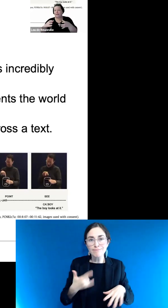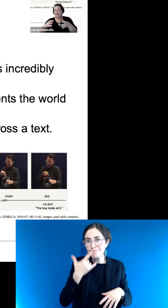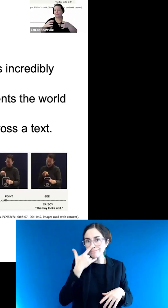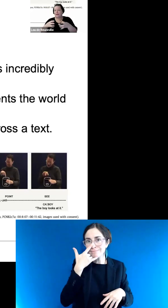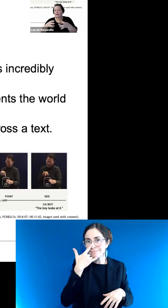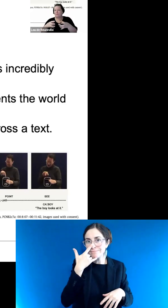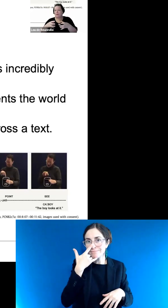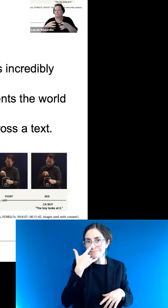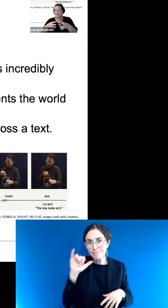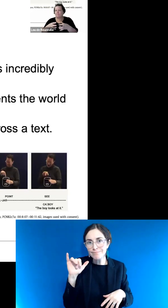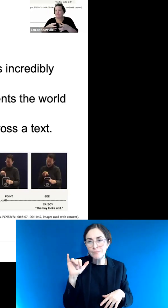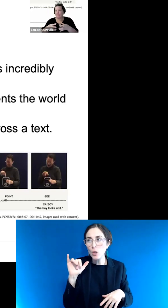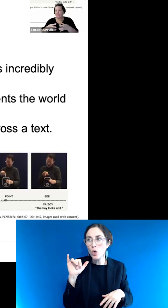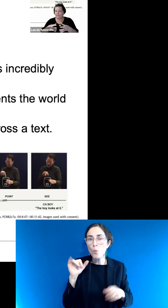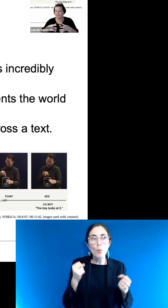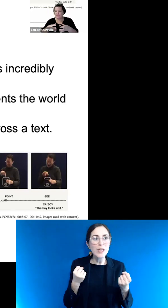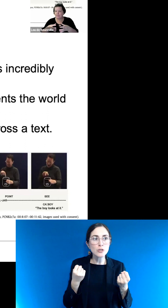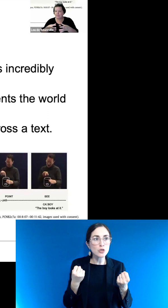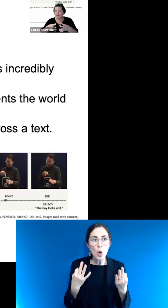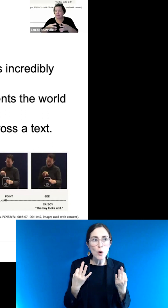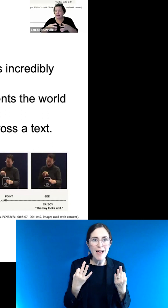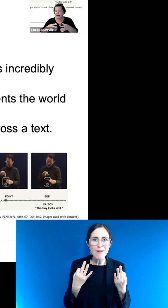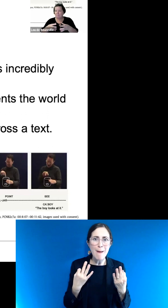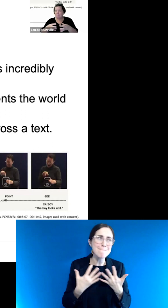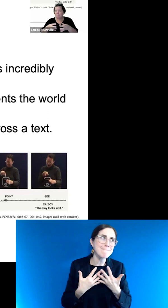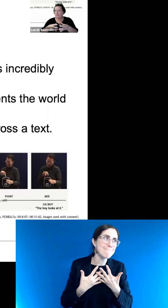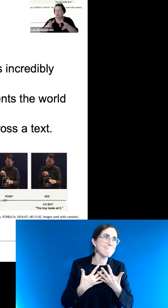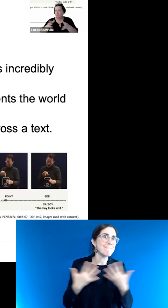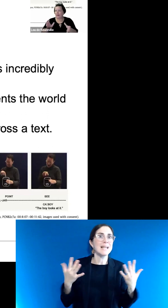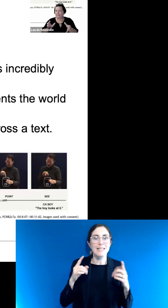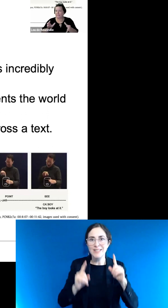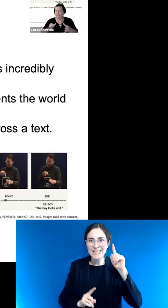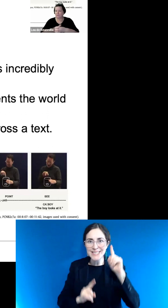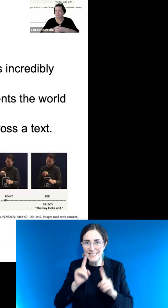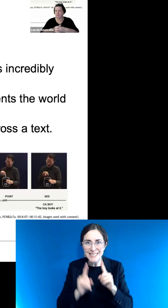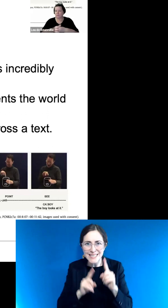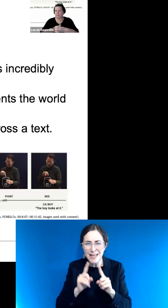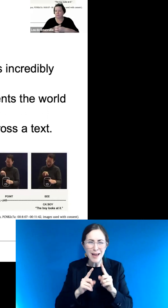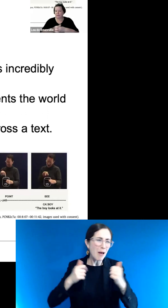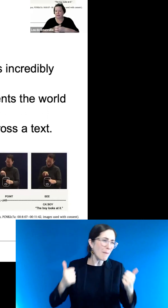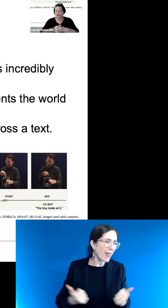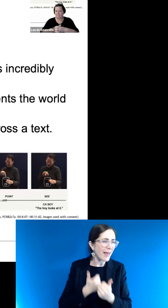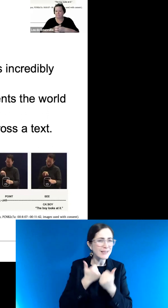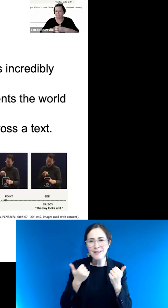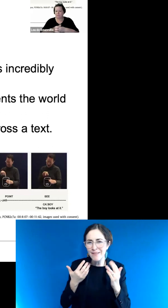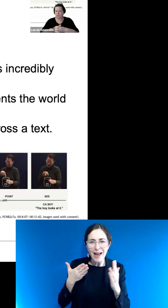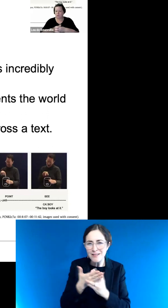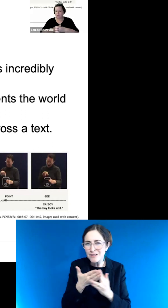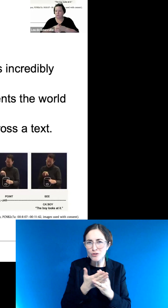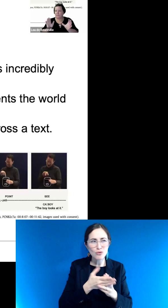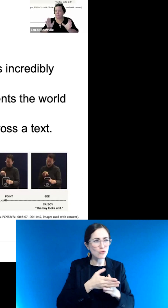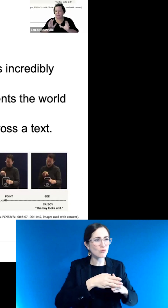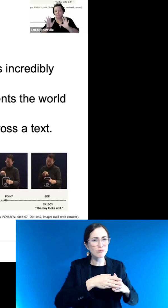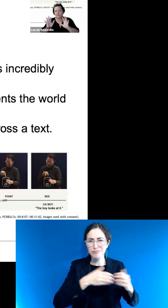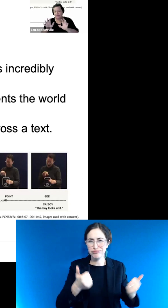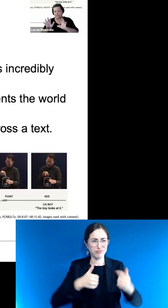have the luxury of everyone being in massive cities with lots of access to you know, lots